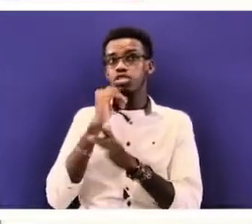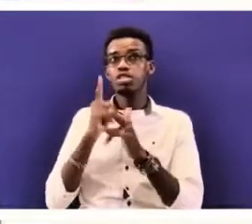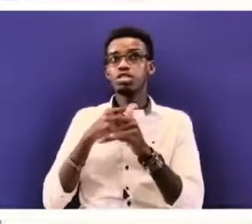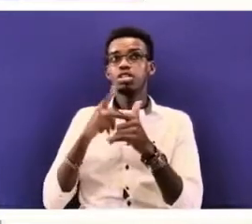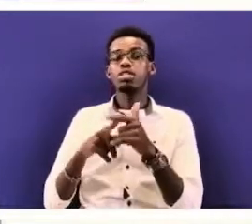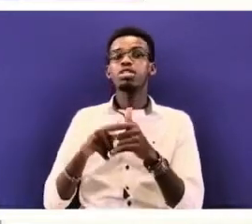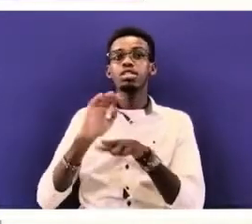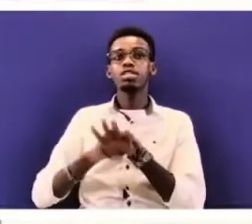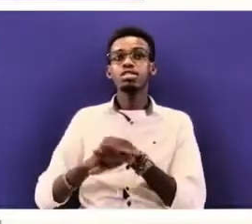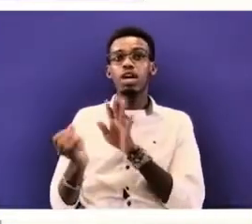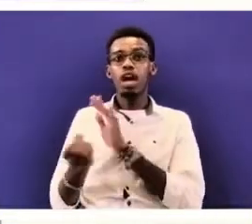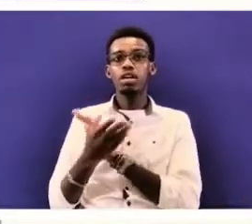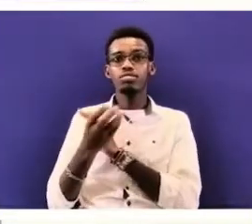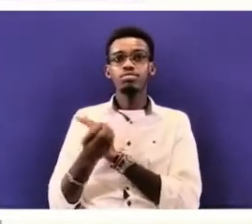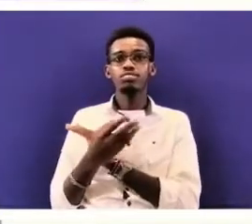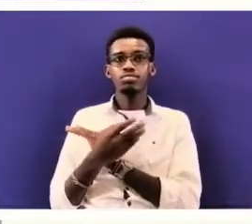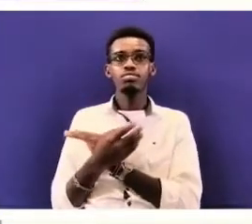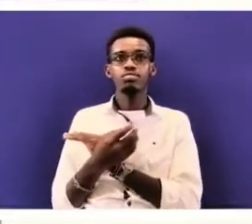right.